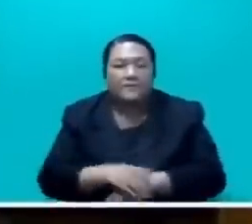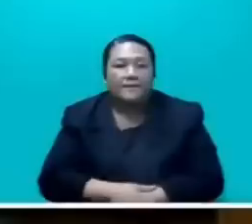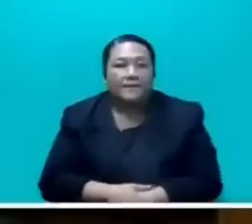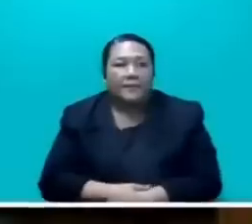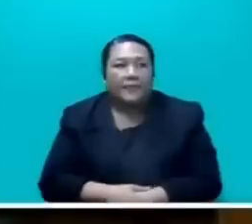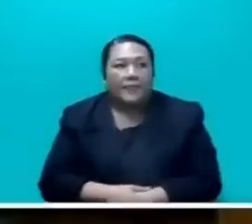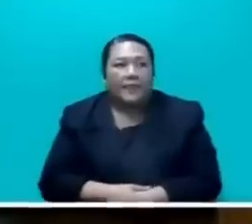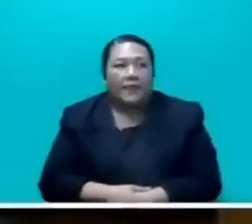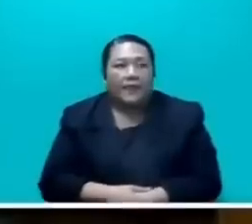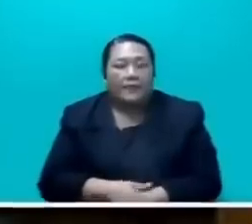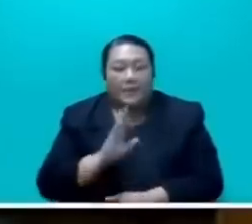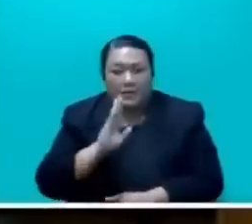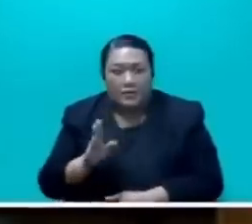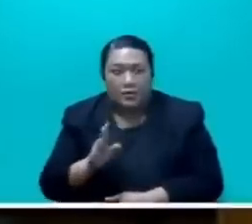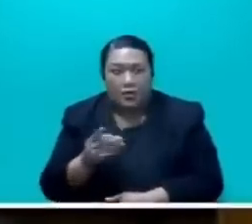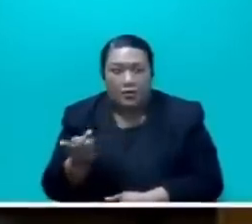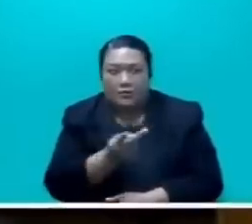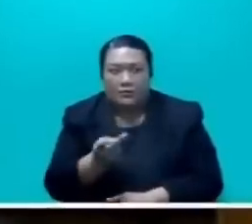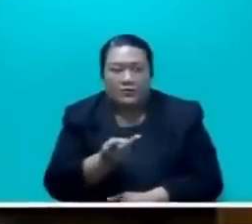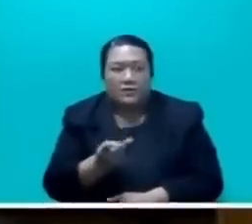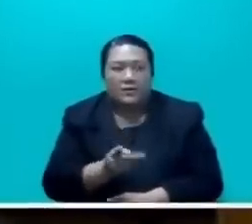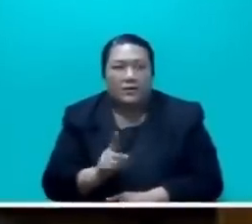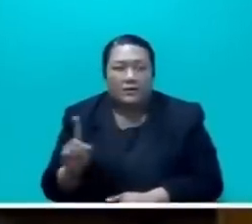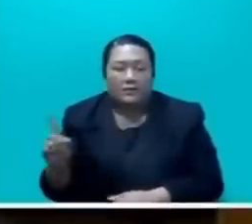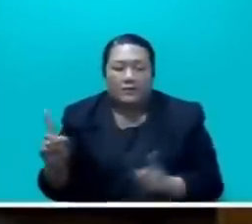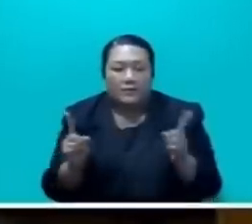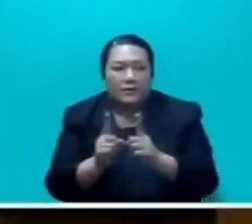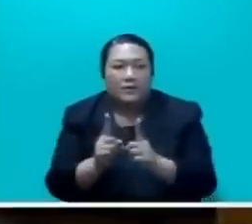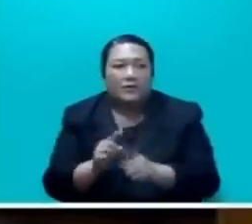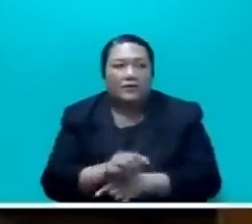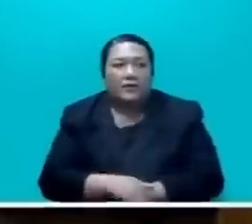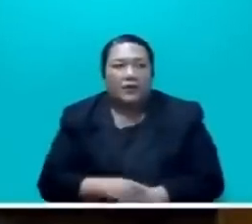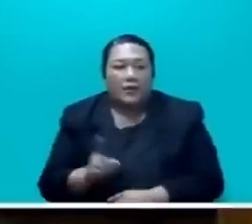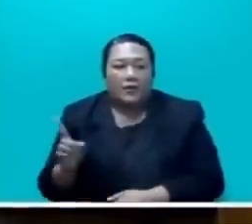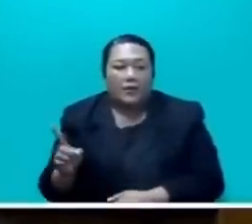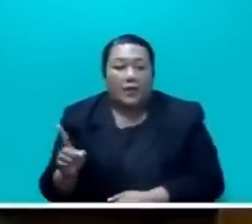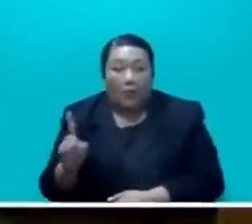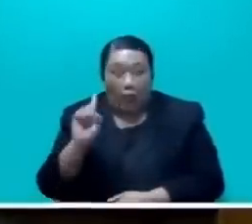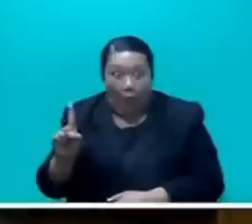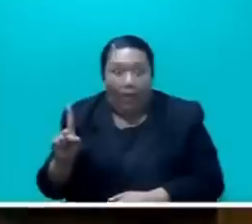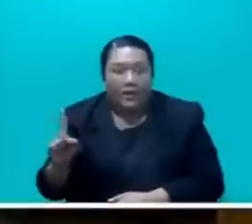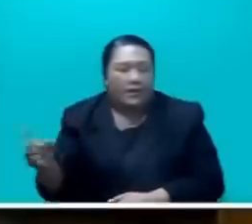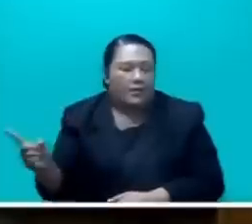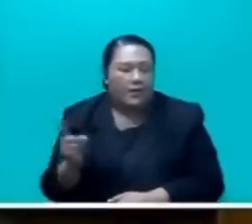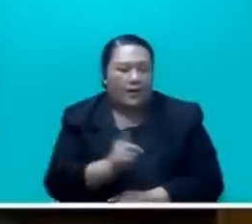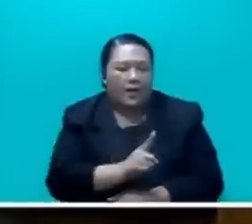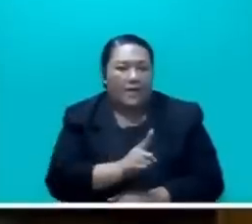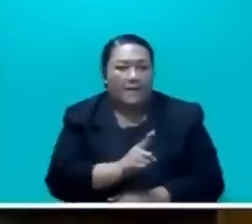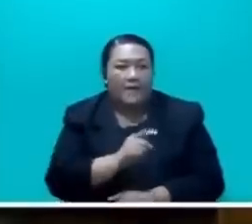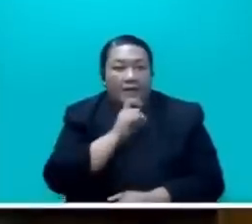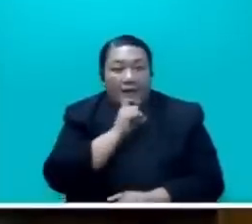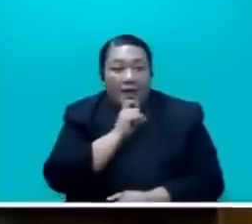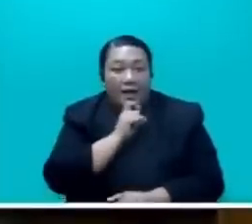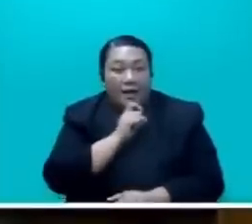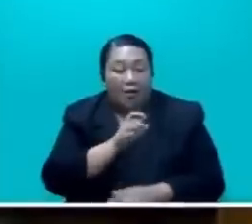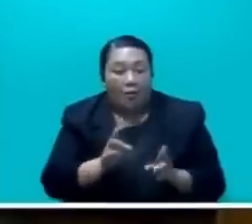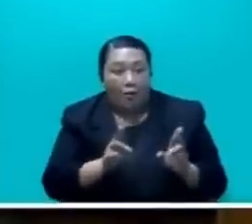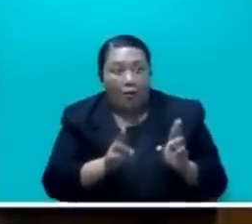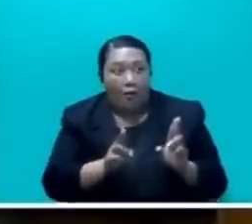One would come and would see the one already in the dining hall during parliamentary session